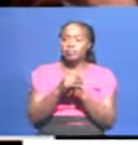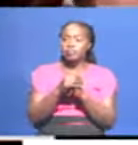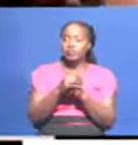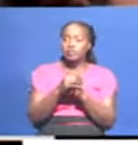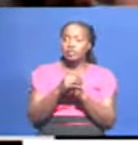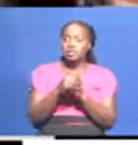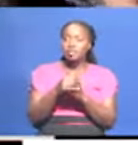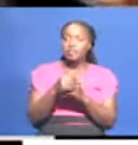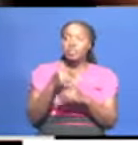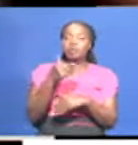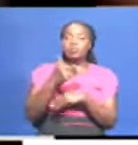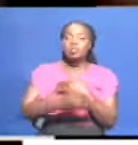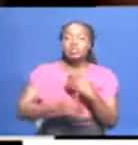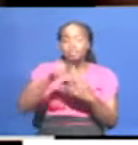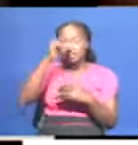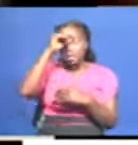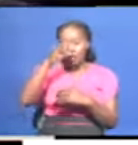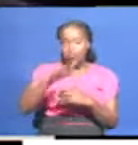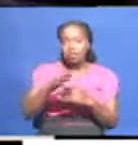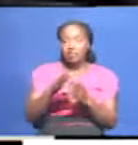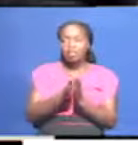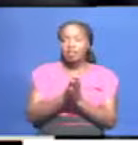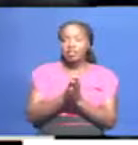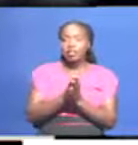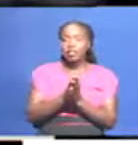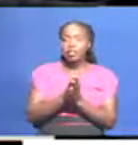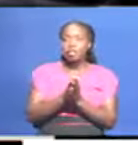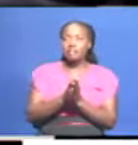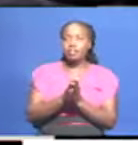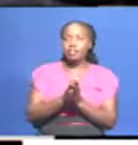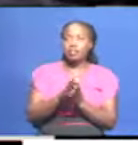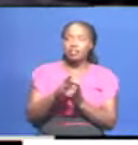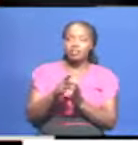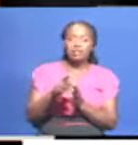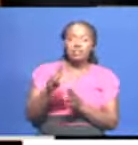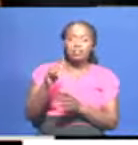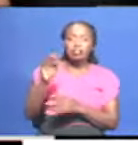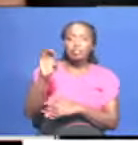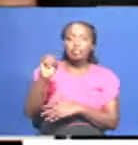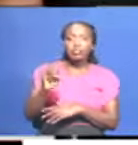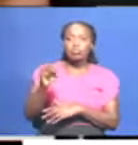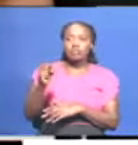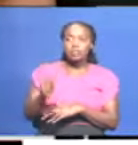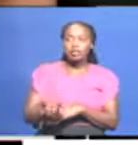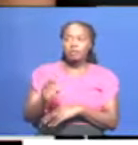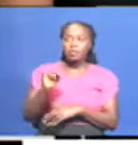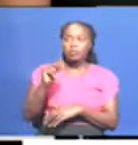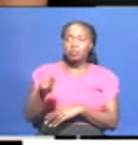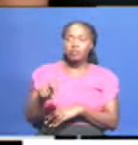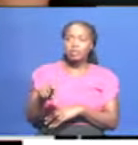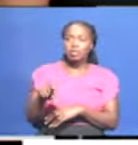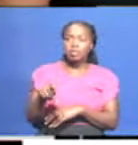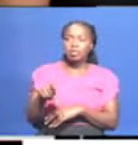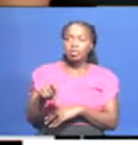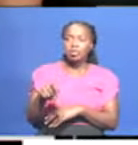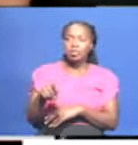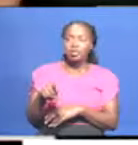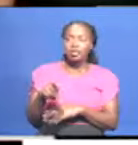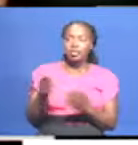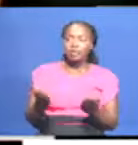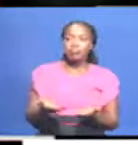Governor Sospeter Ojemong has been cleared to vie for Teso South parliamentary seat on an ODM ticket. Ojemong said he was keen on improving the